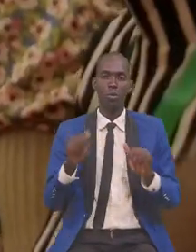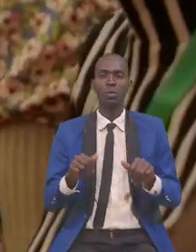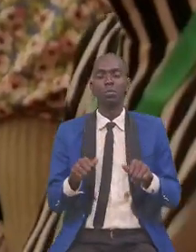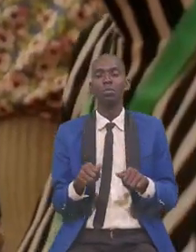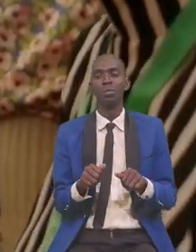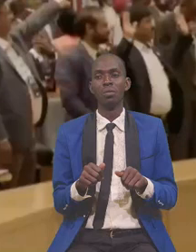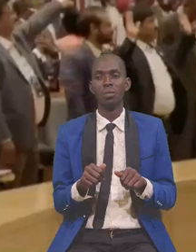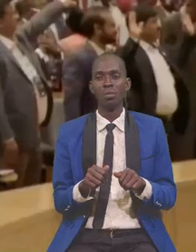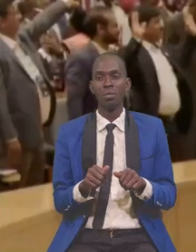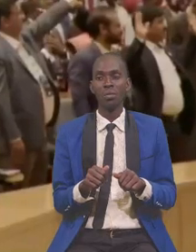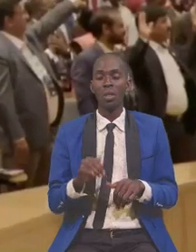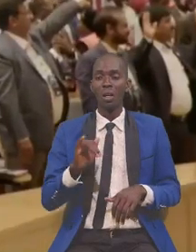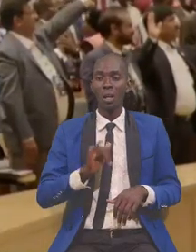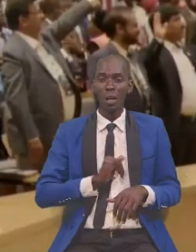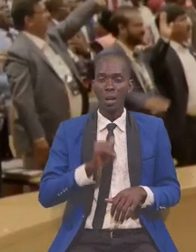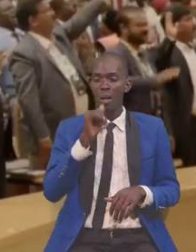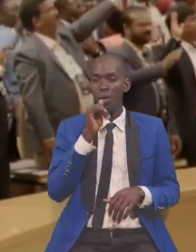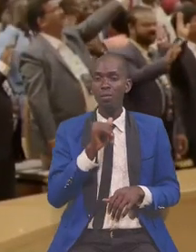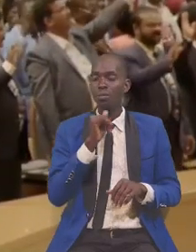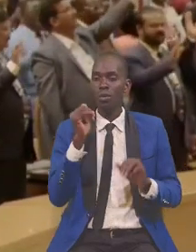I am unstoppable.